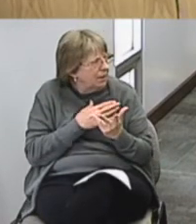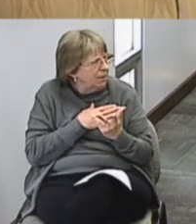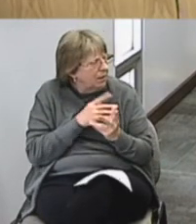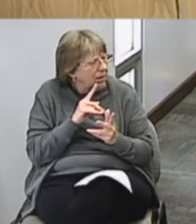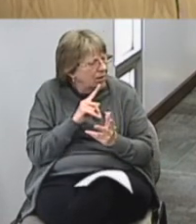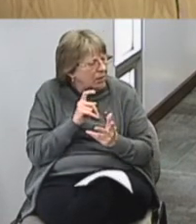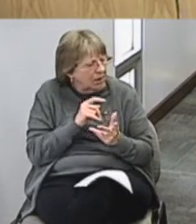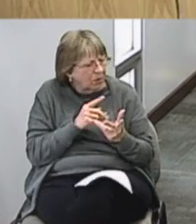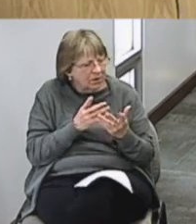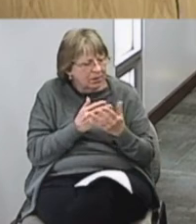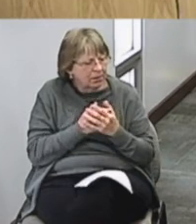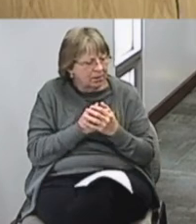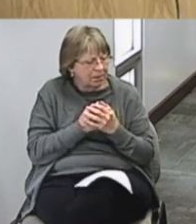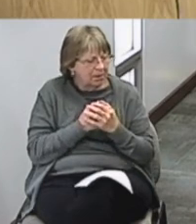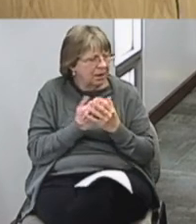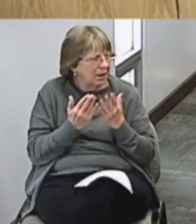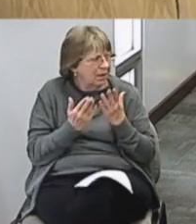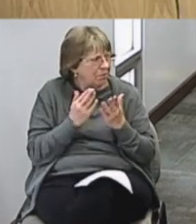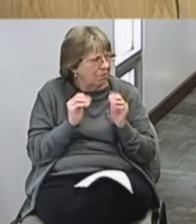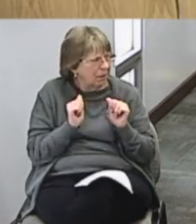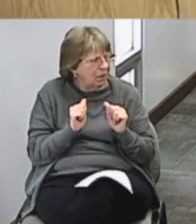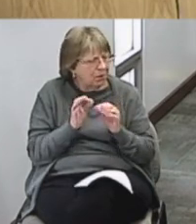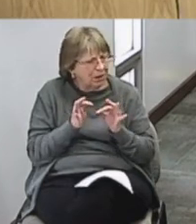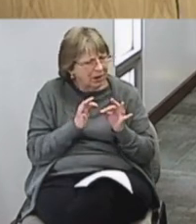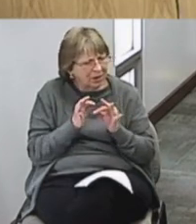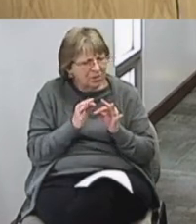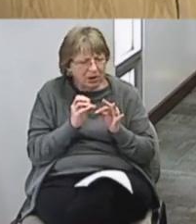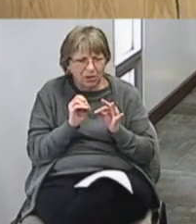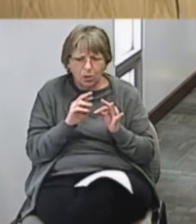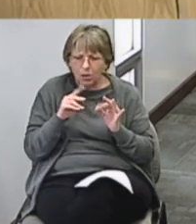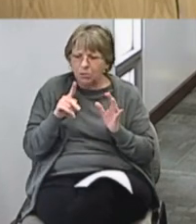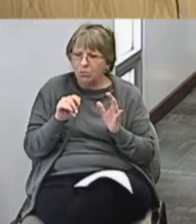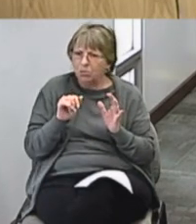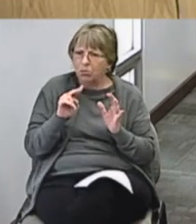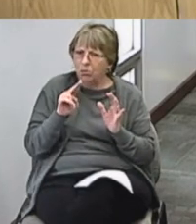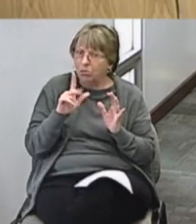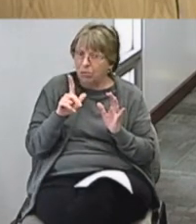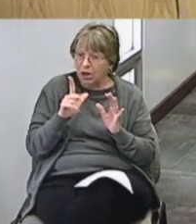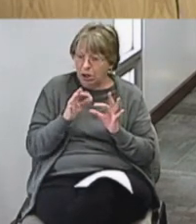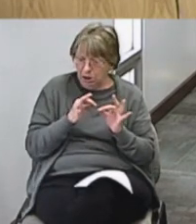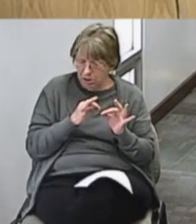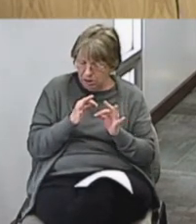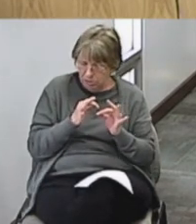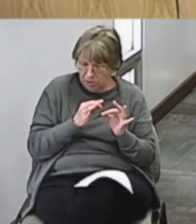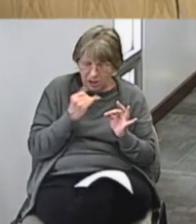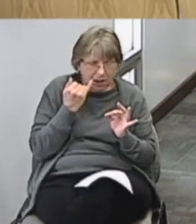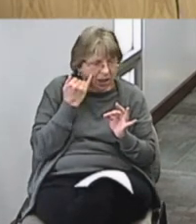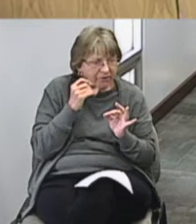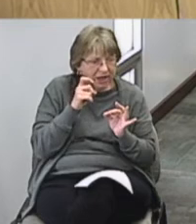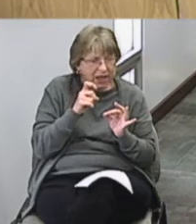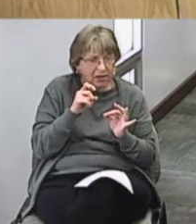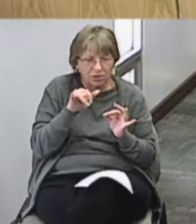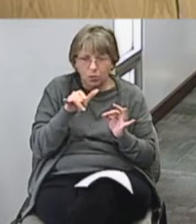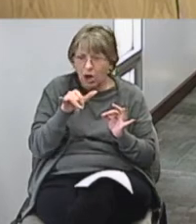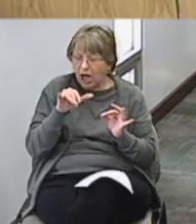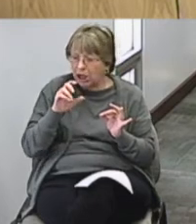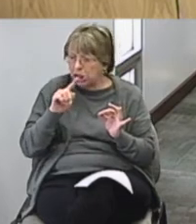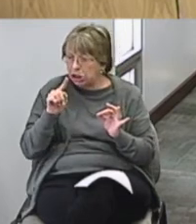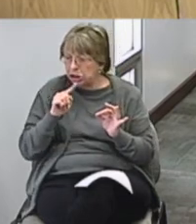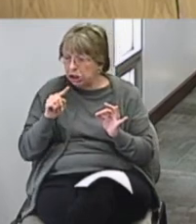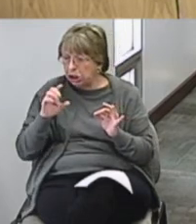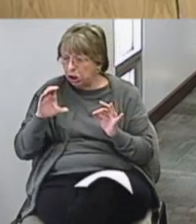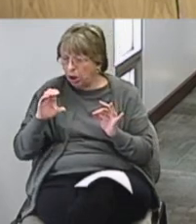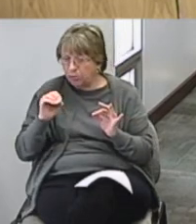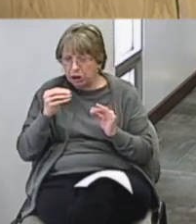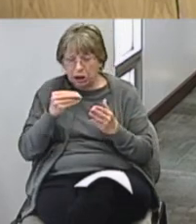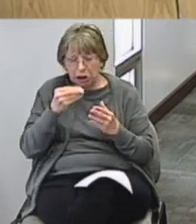is, perhaps you can explain, or maybe Paul can explain, if XYZ company is interested